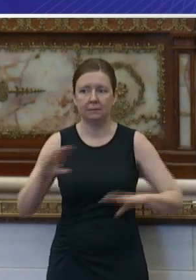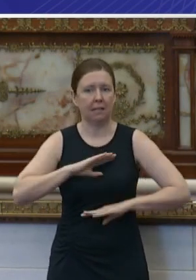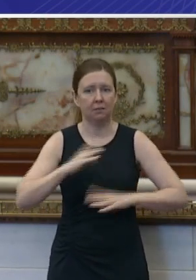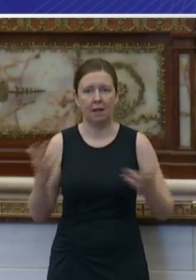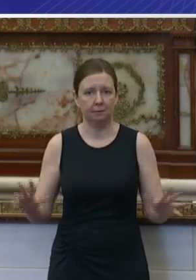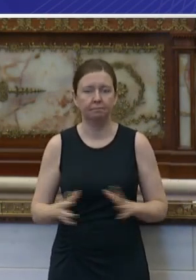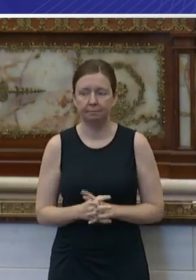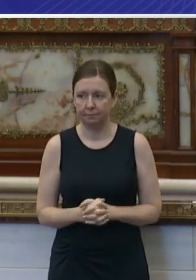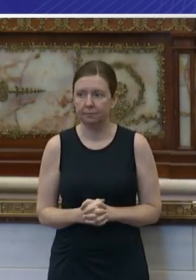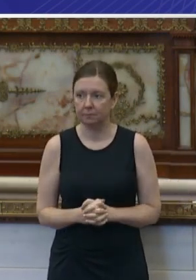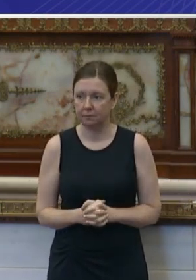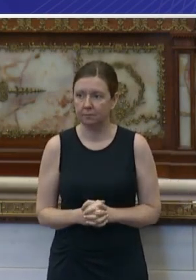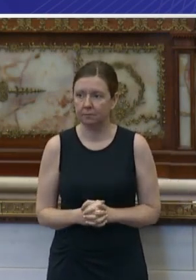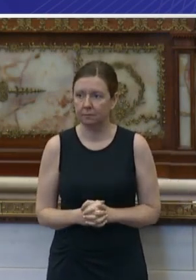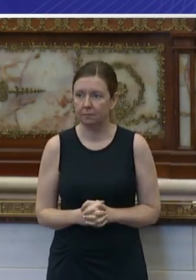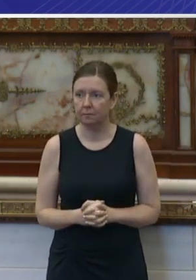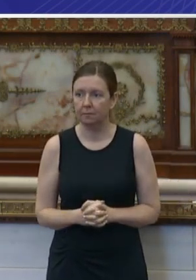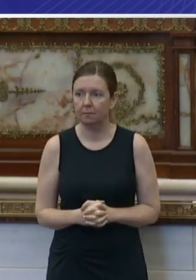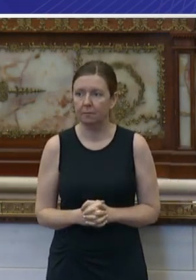satisfied.